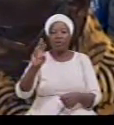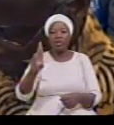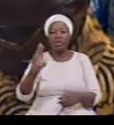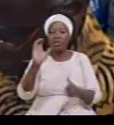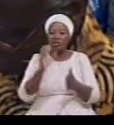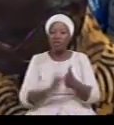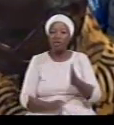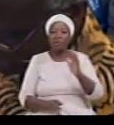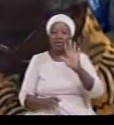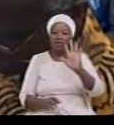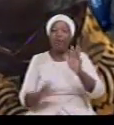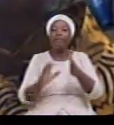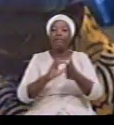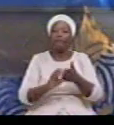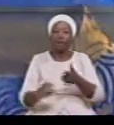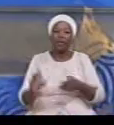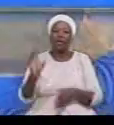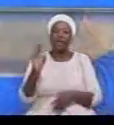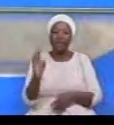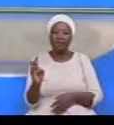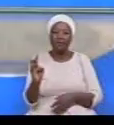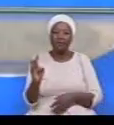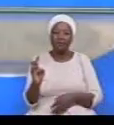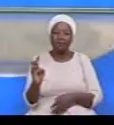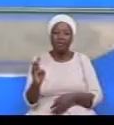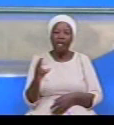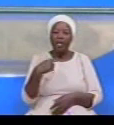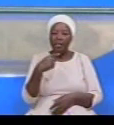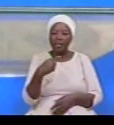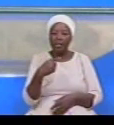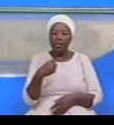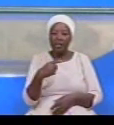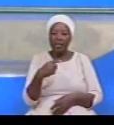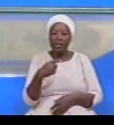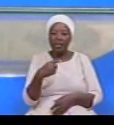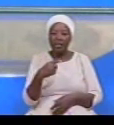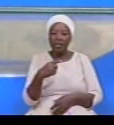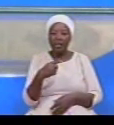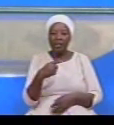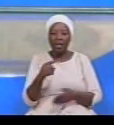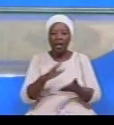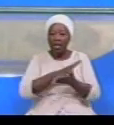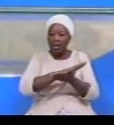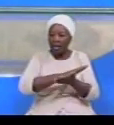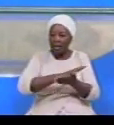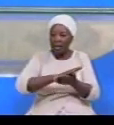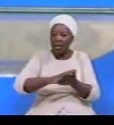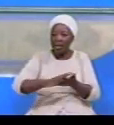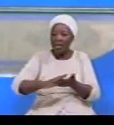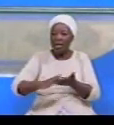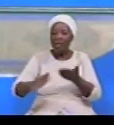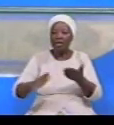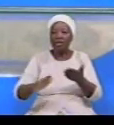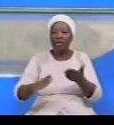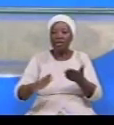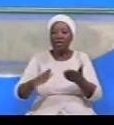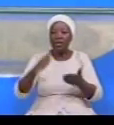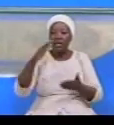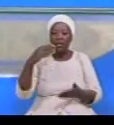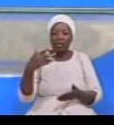from verse 7. It says, purge out therefore the old